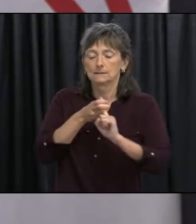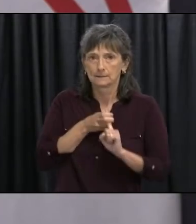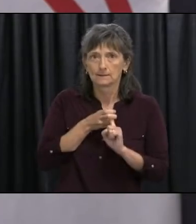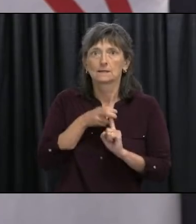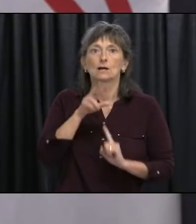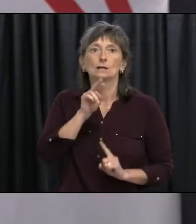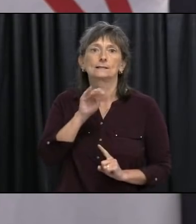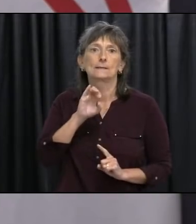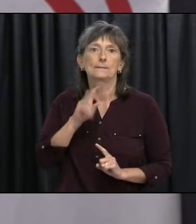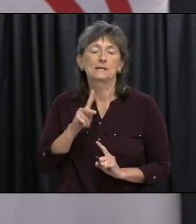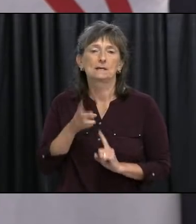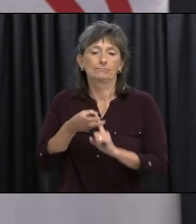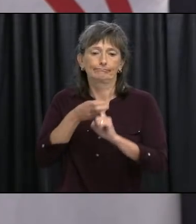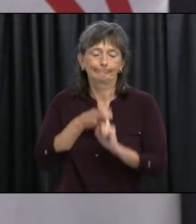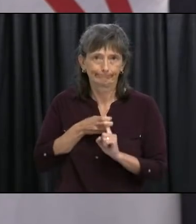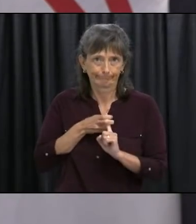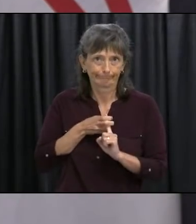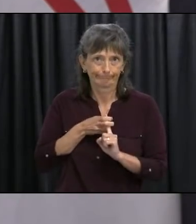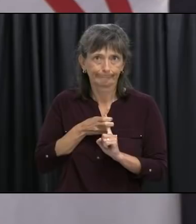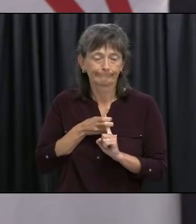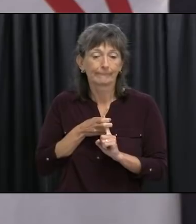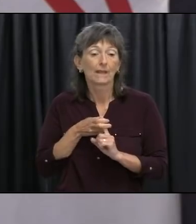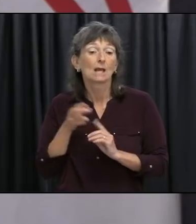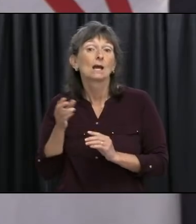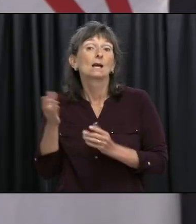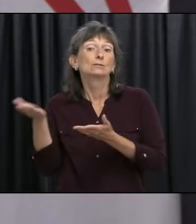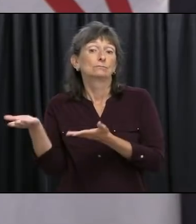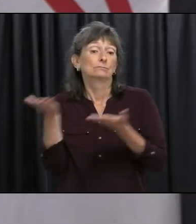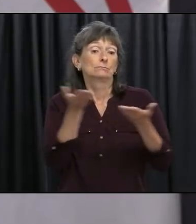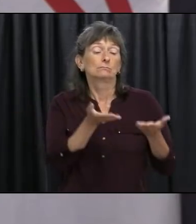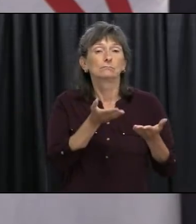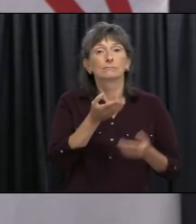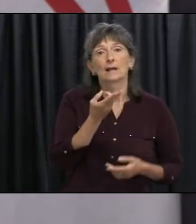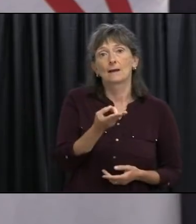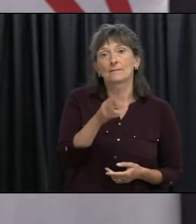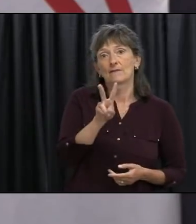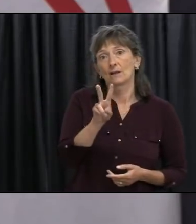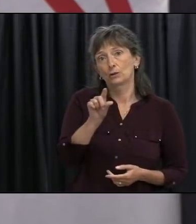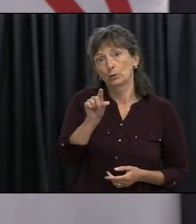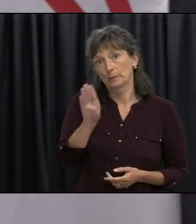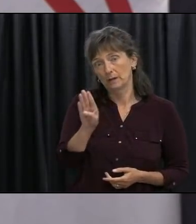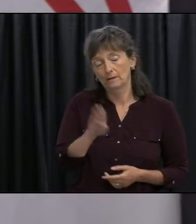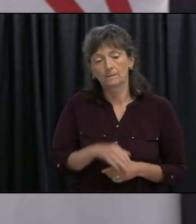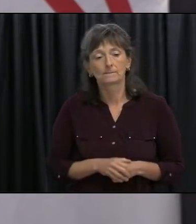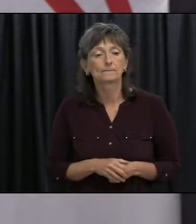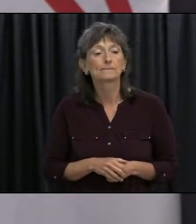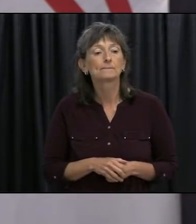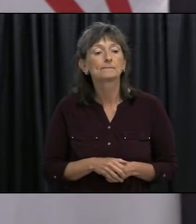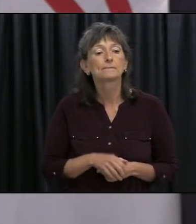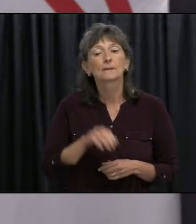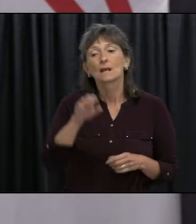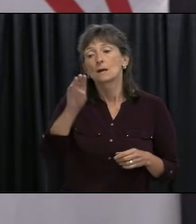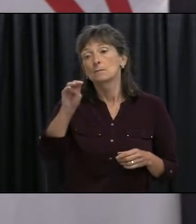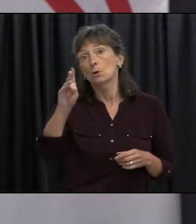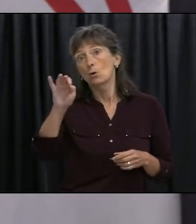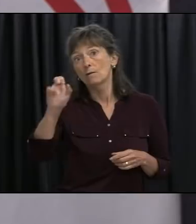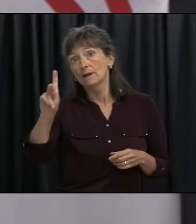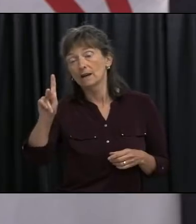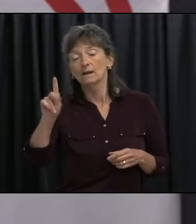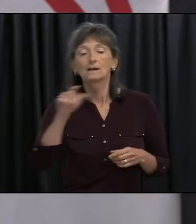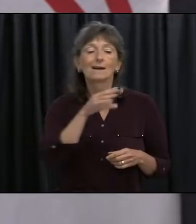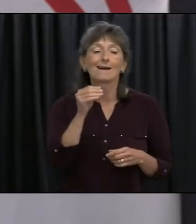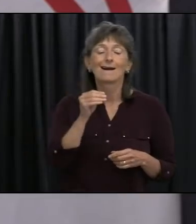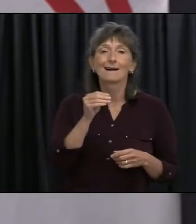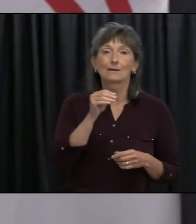and transported back to Happy Valley Goose Bay. Makkovik, the RCMP and Makkovik are now working with